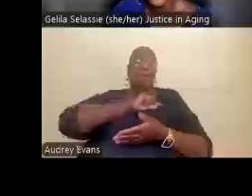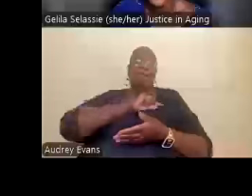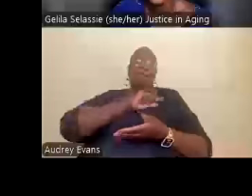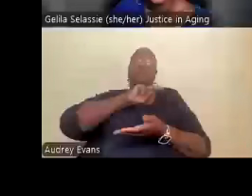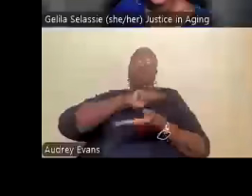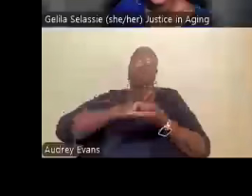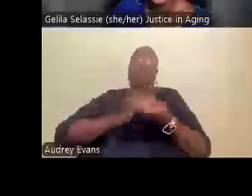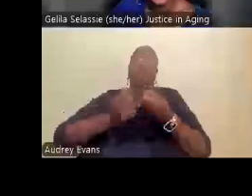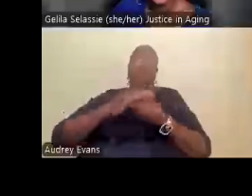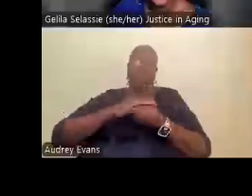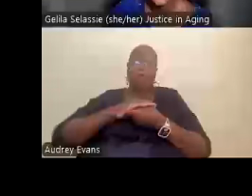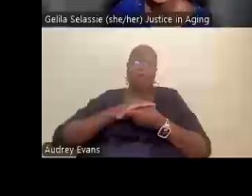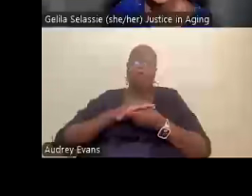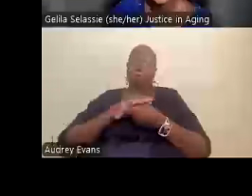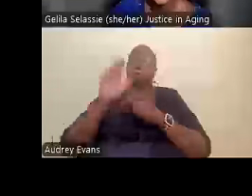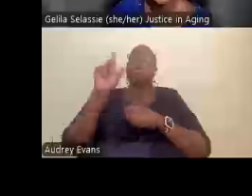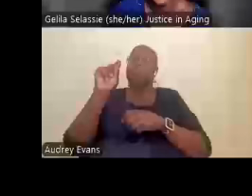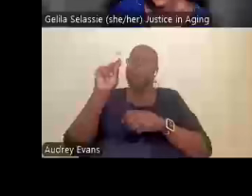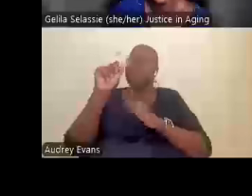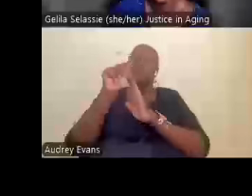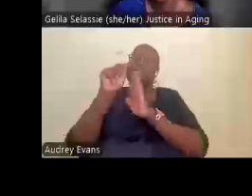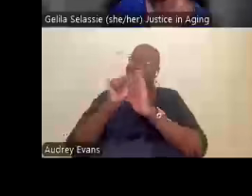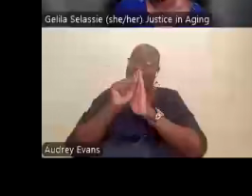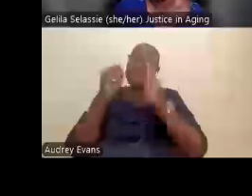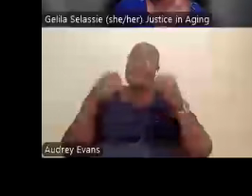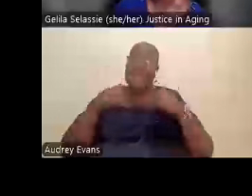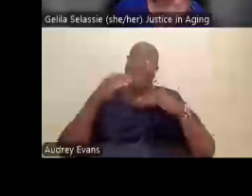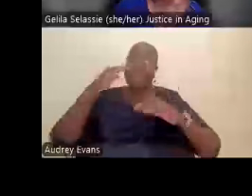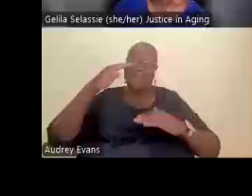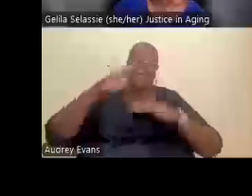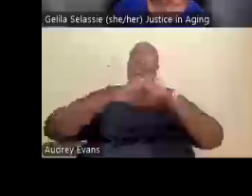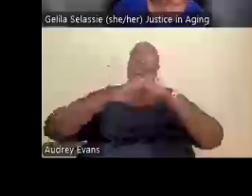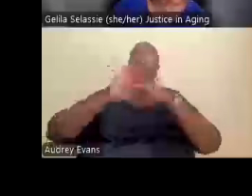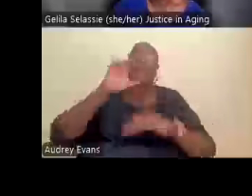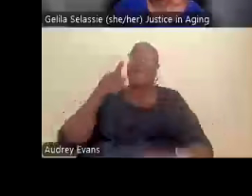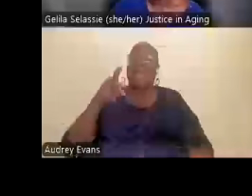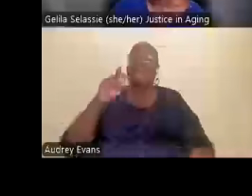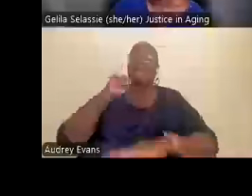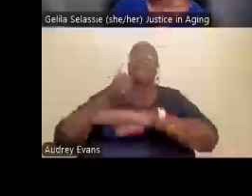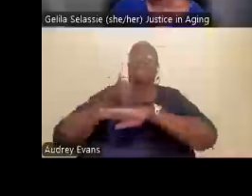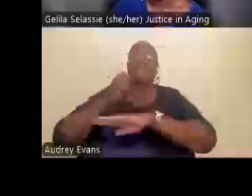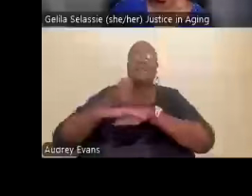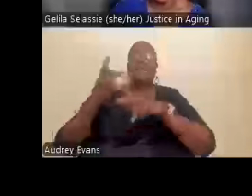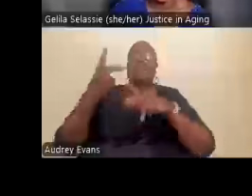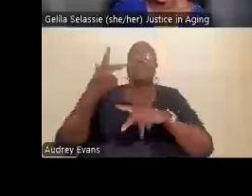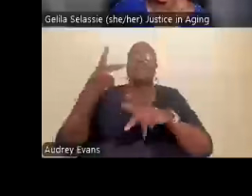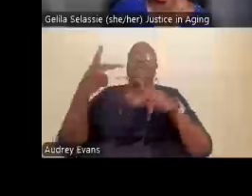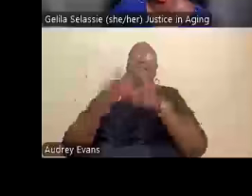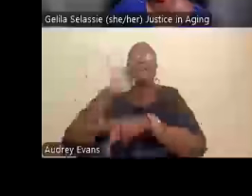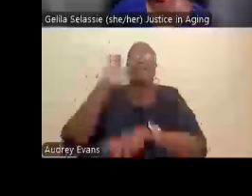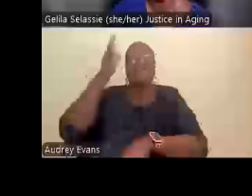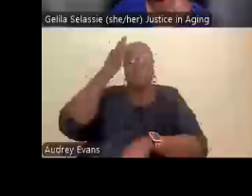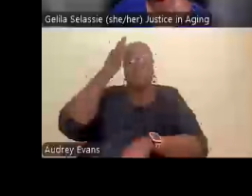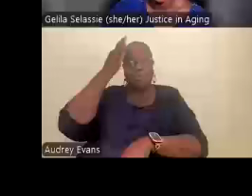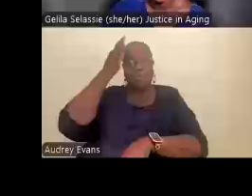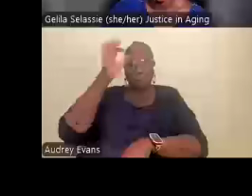coverage. And 20 states have an income cap, which is typically set at 3 times the federal SSI rate, which